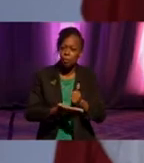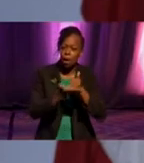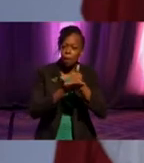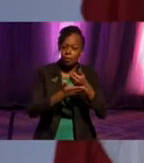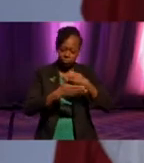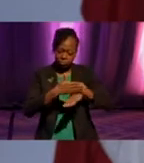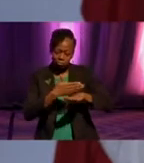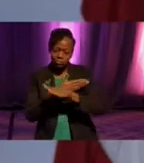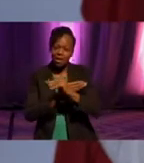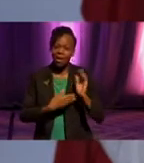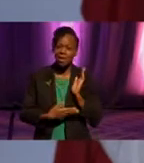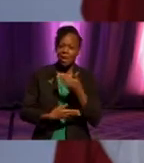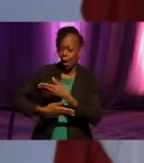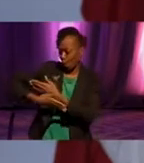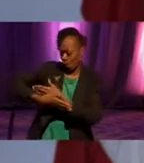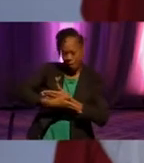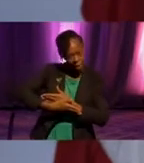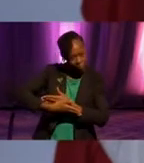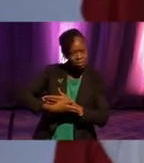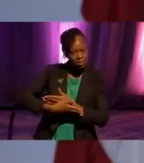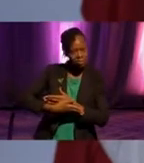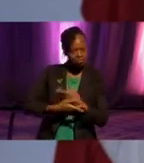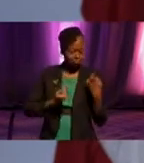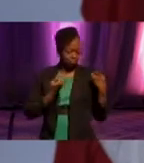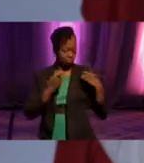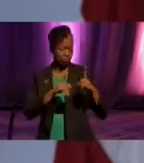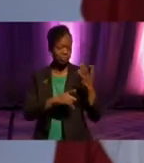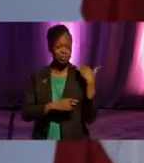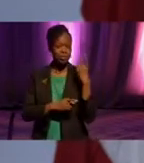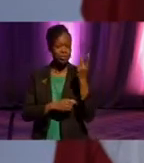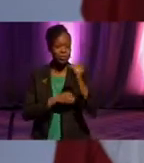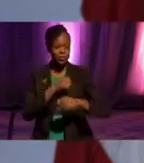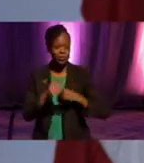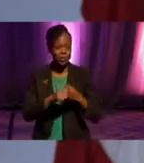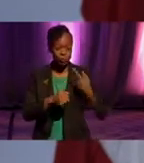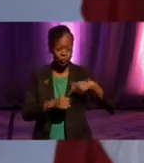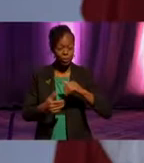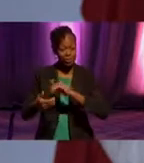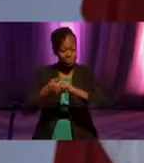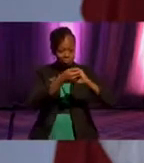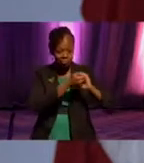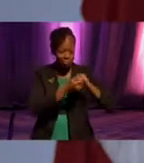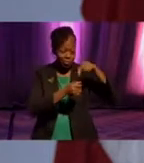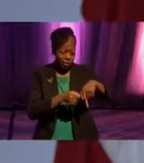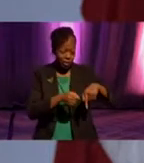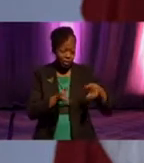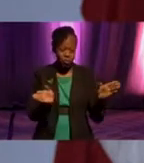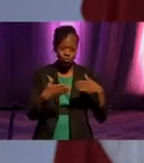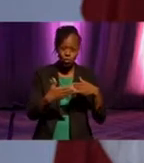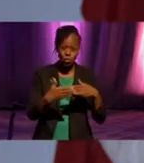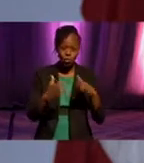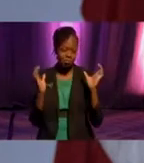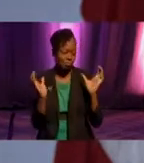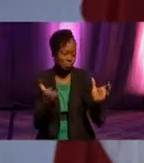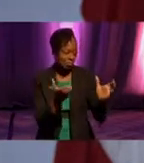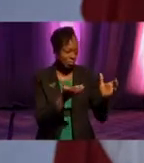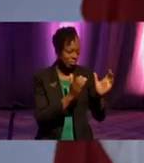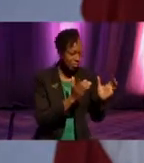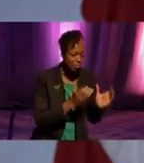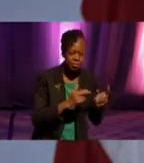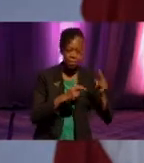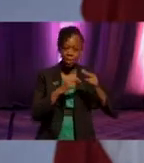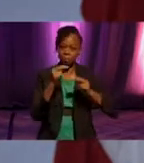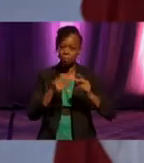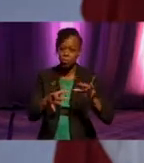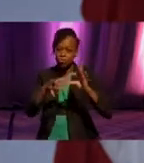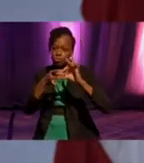we have harnessed this hope in community together, right here in this room, with the conversations that we have, with the relationships and work